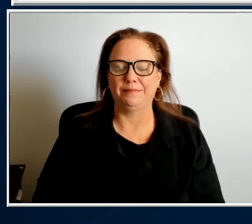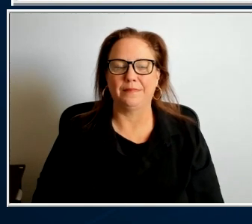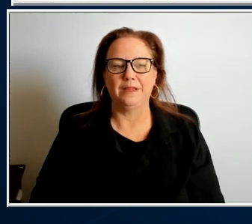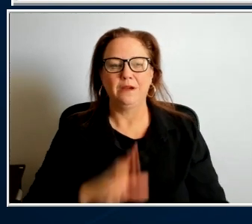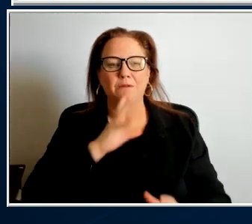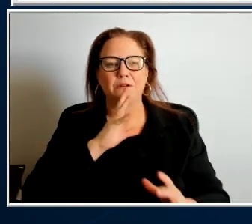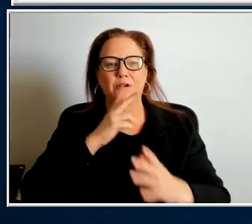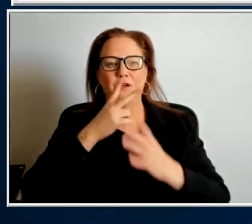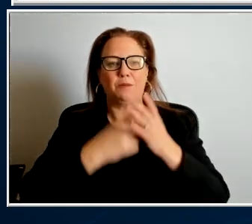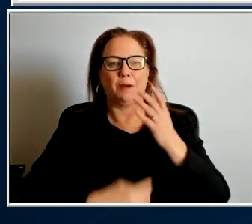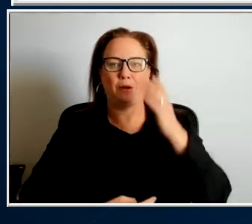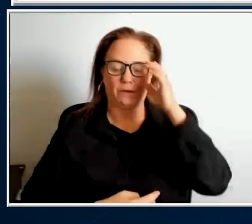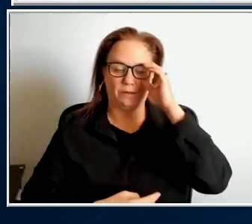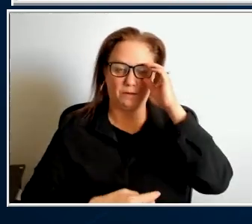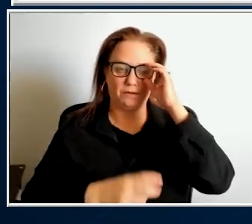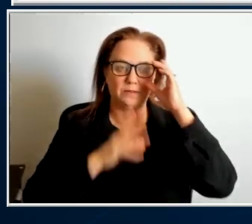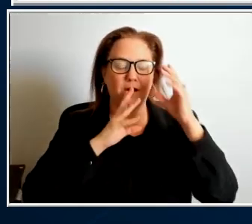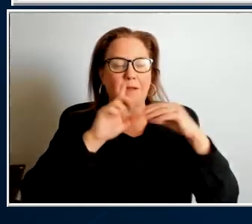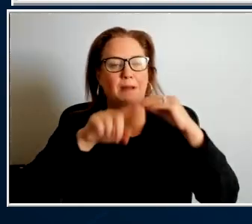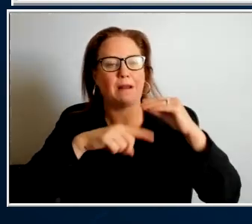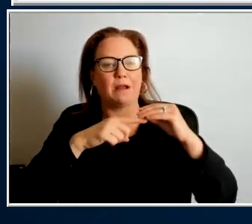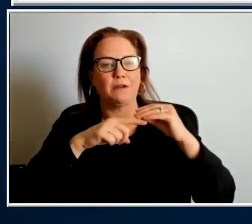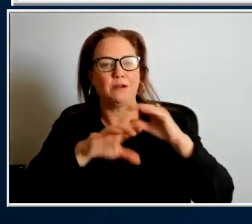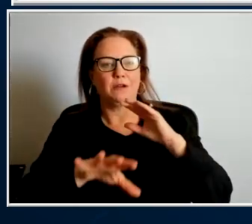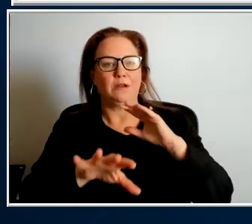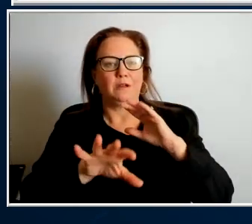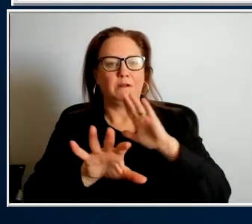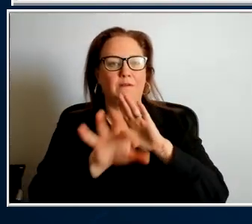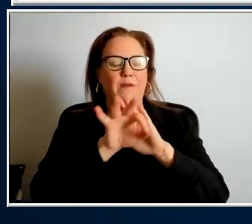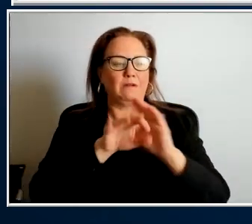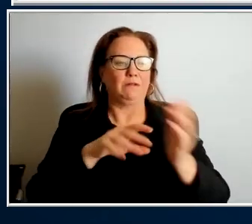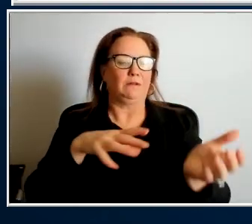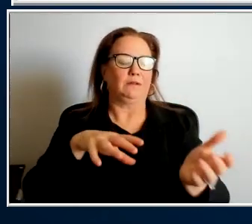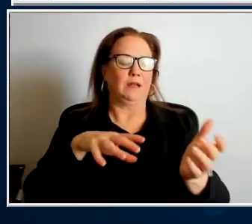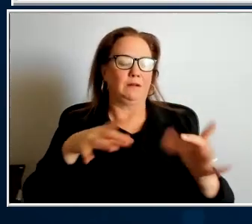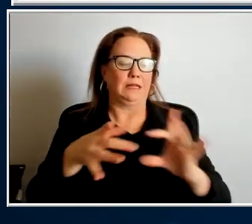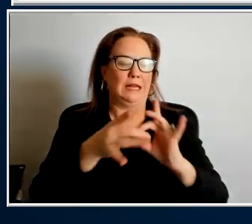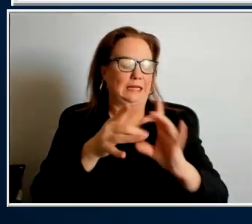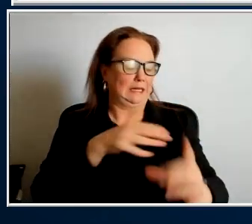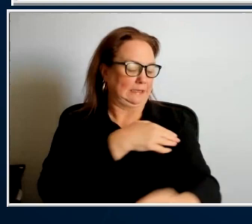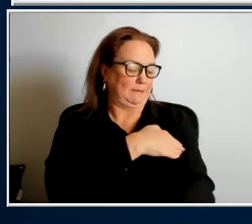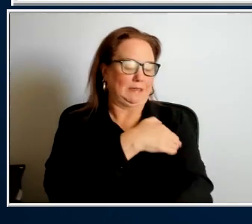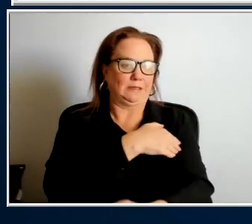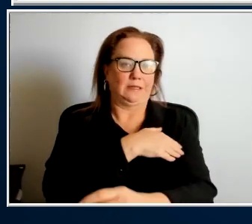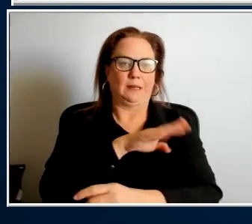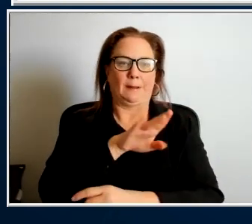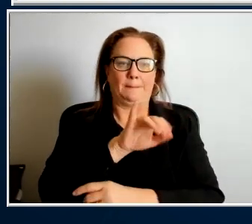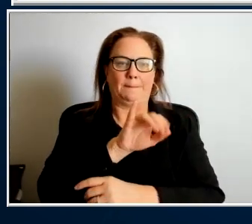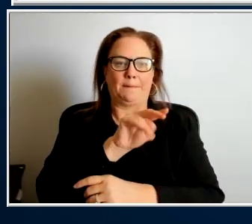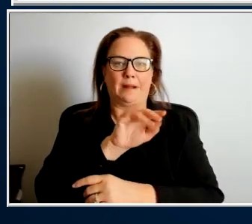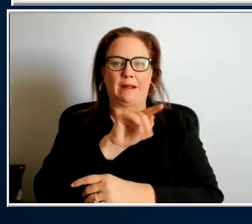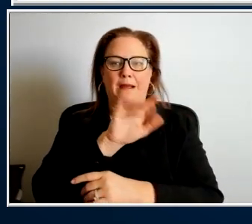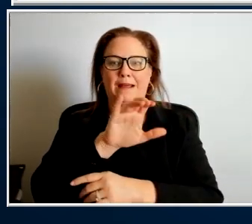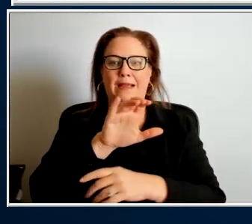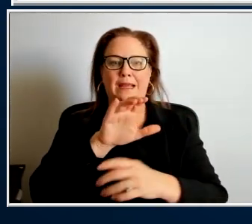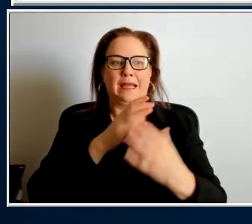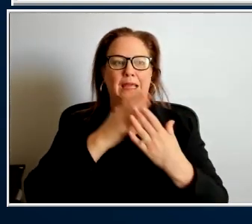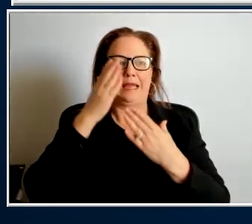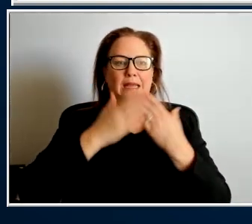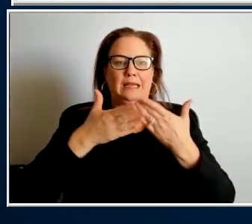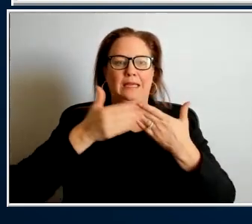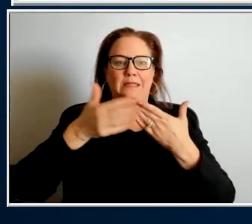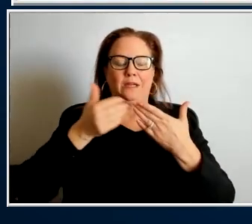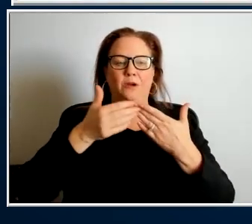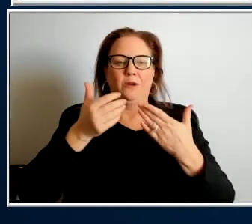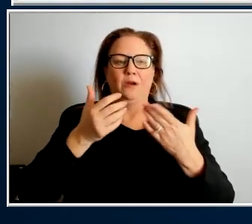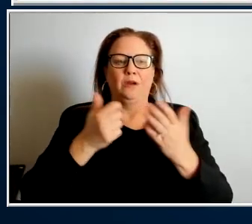just a little bit, and we're going to talk about how you relocated some of Conor's muscles to make his bionic hand easier to use when he eventually got one. But